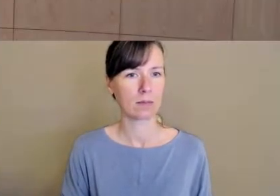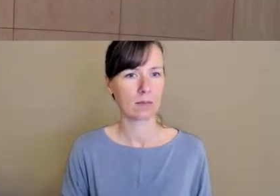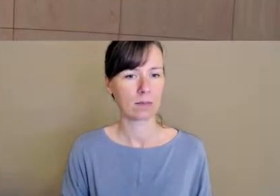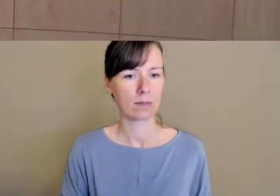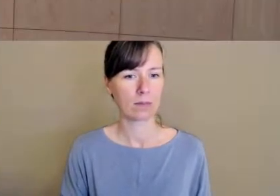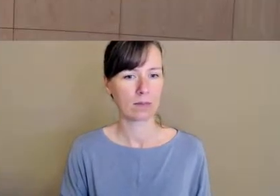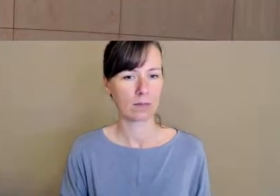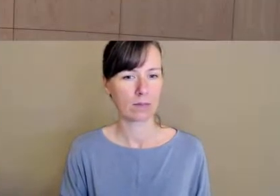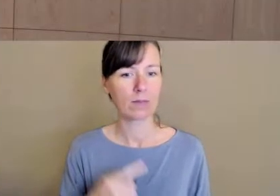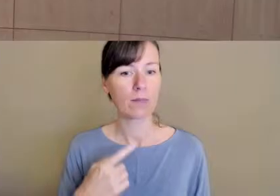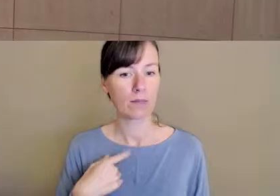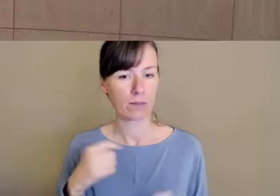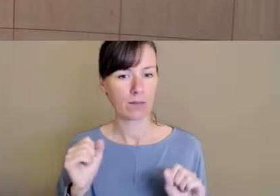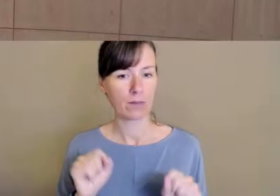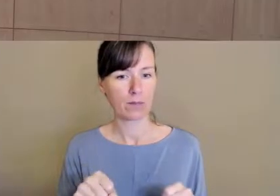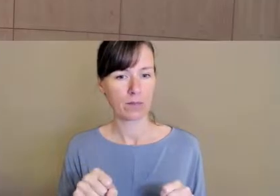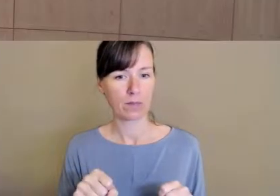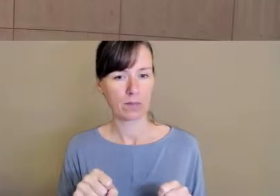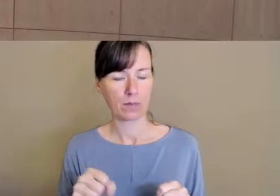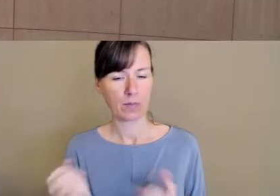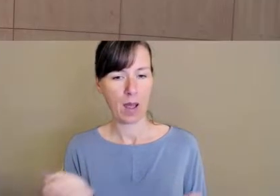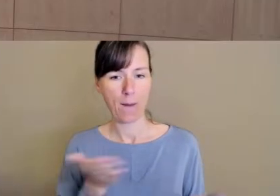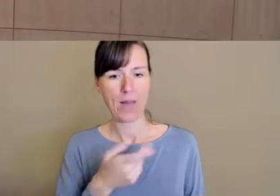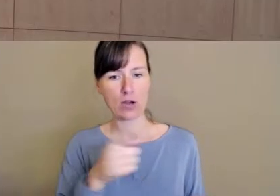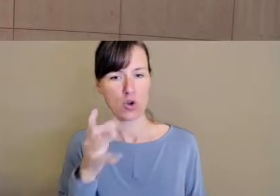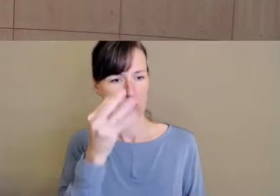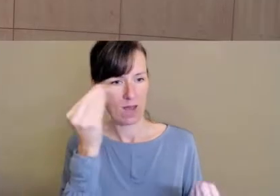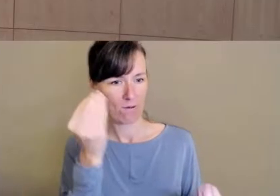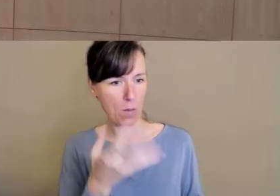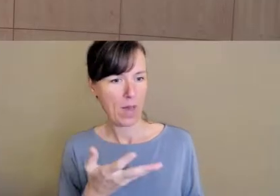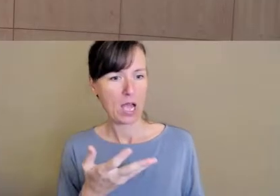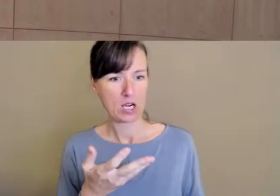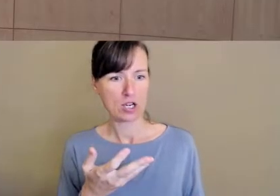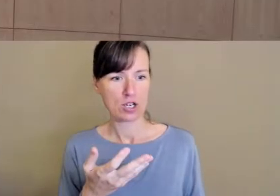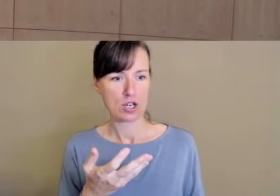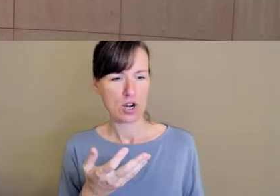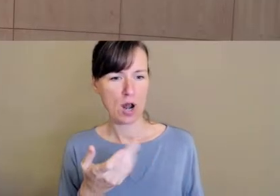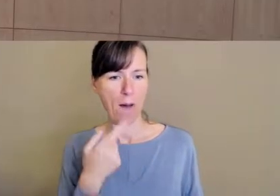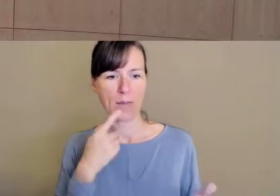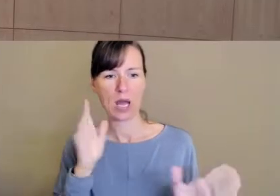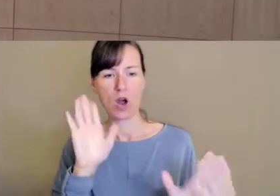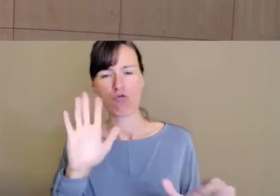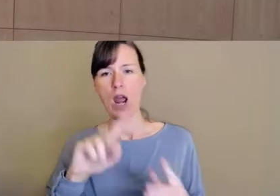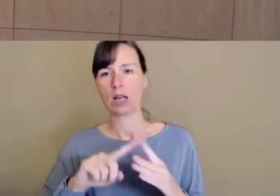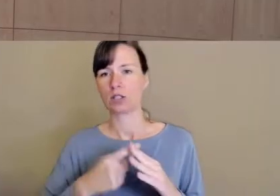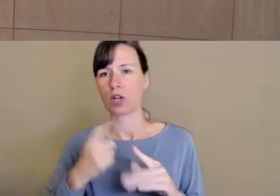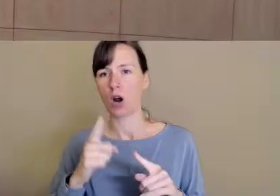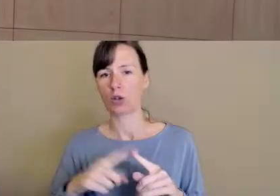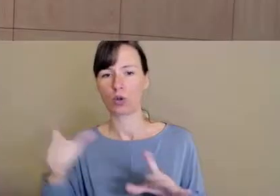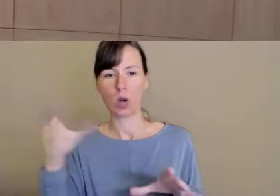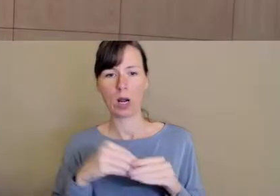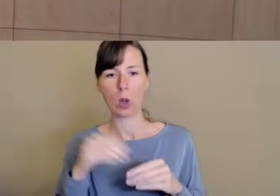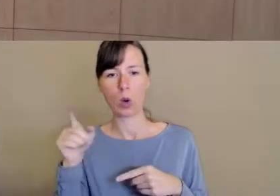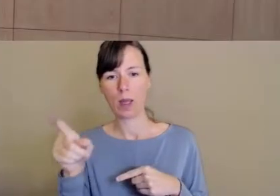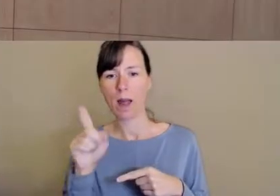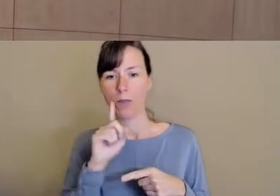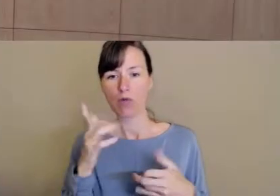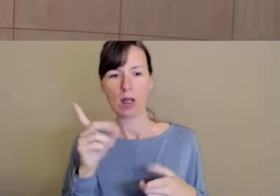pass you the information. I feel like it'll be great. Just start integrating them because they're ready to want to be part of these events like this in different towns. So.